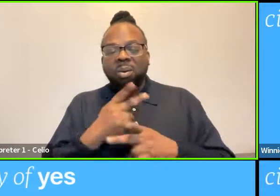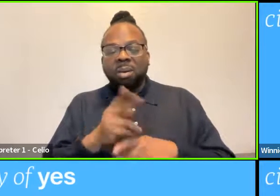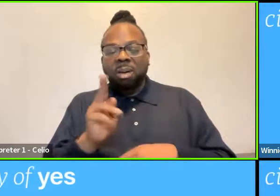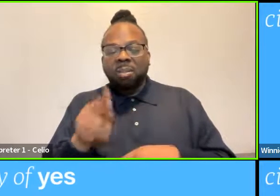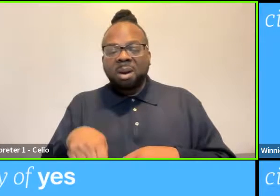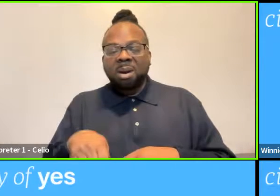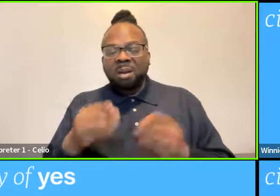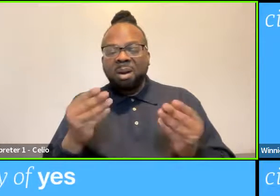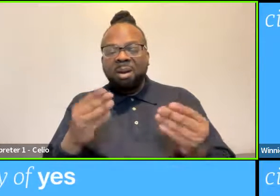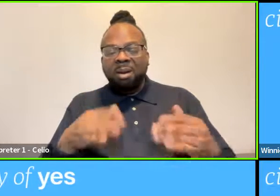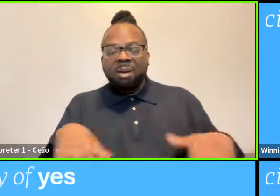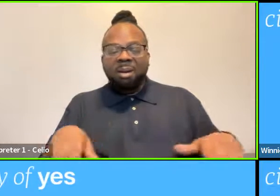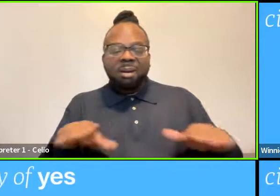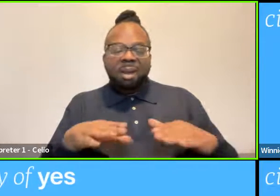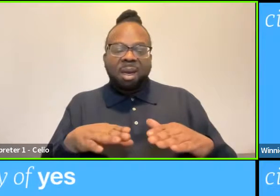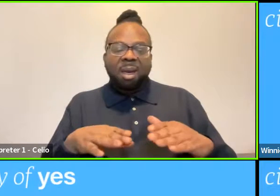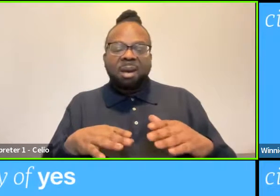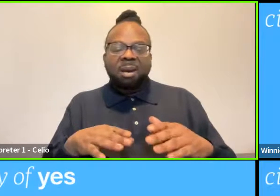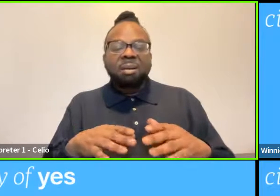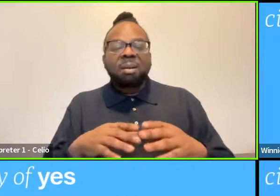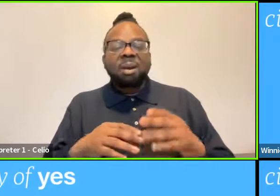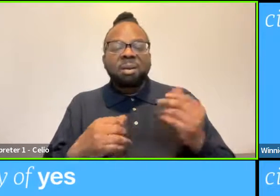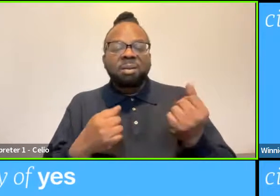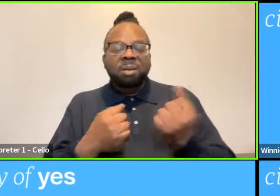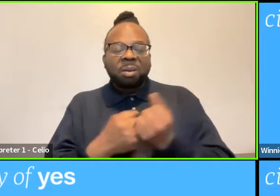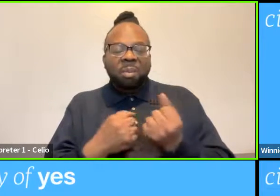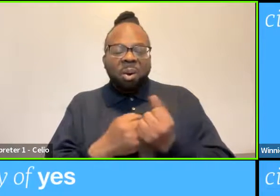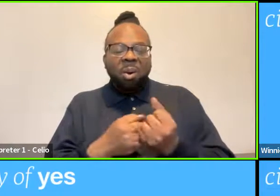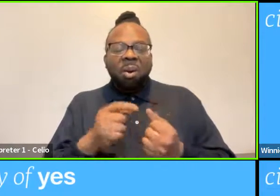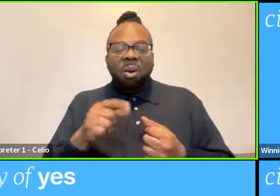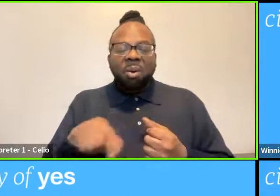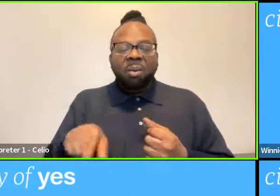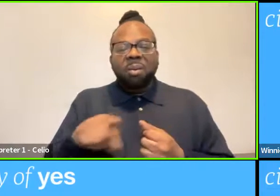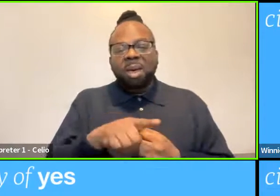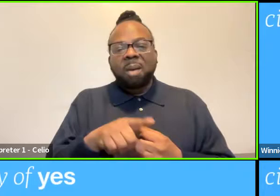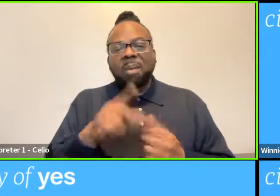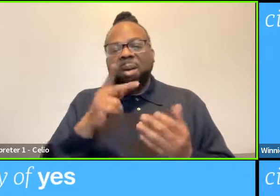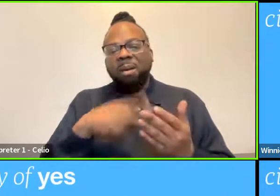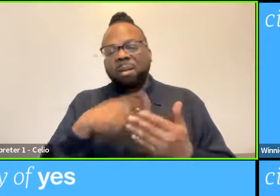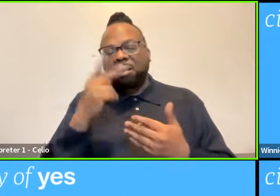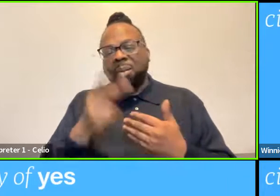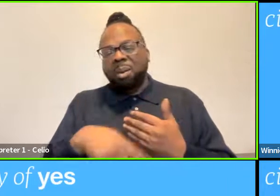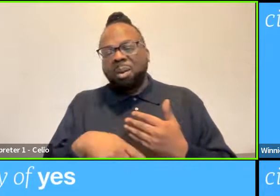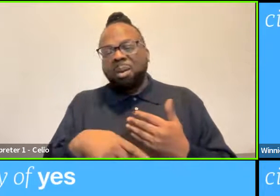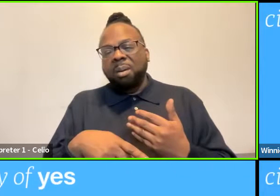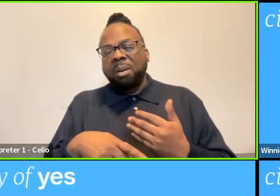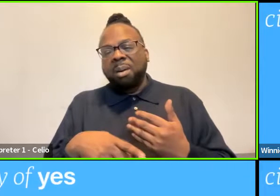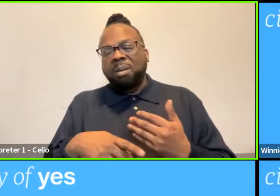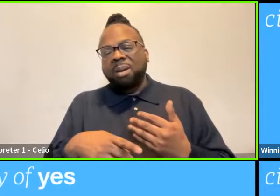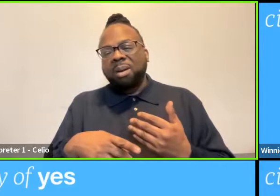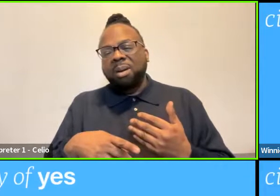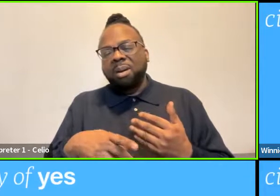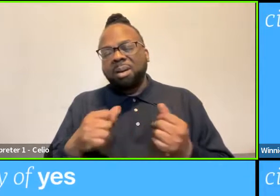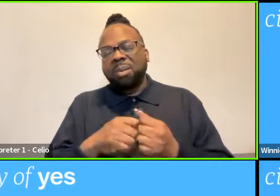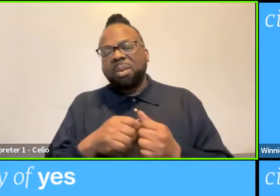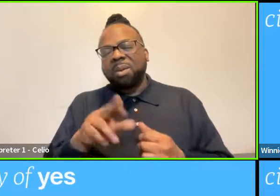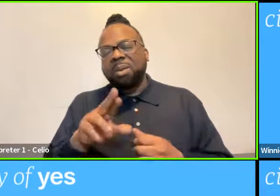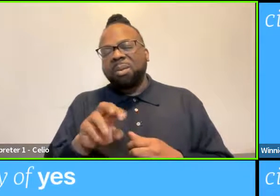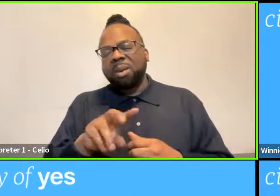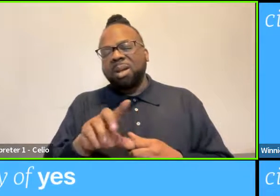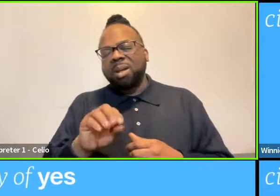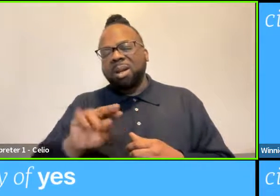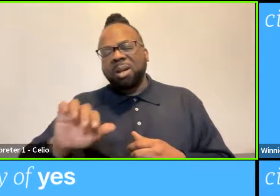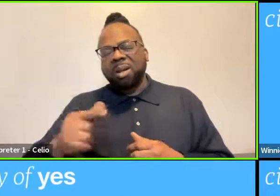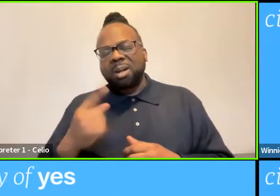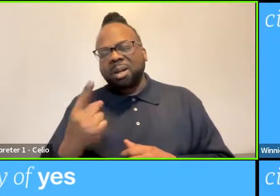over time, to support them and support the landmark program more generally through the zoning. But that's just one detail that we'll discuss in